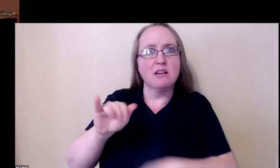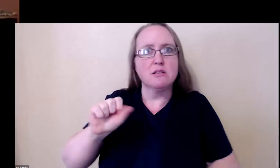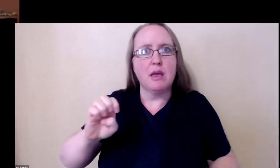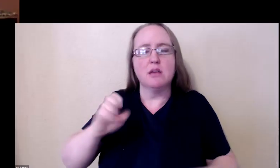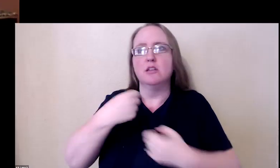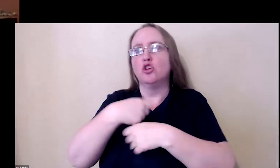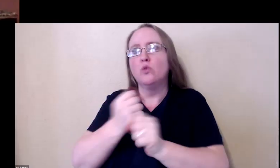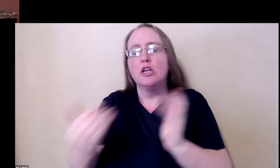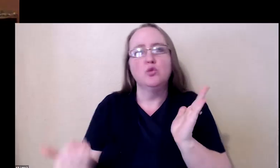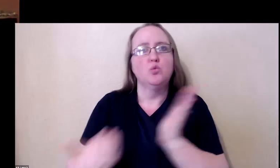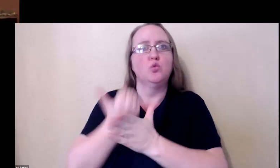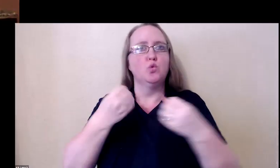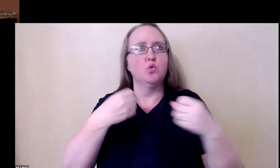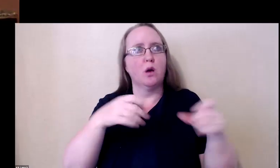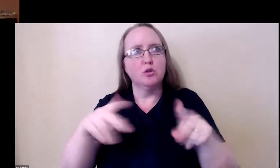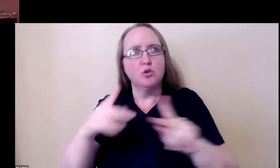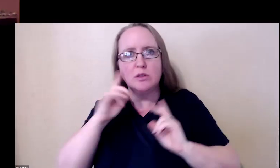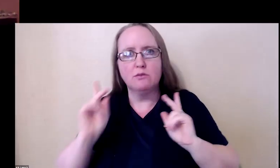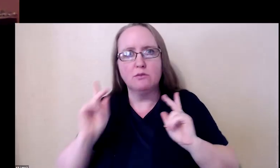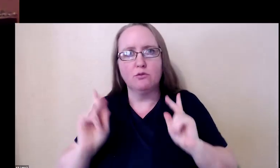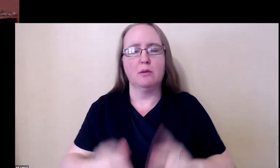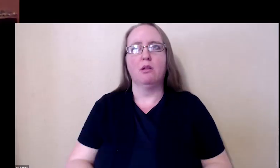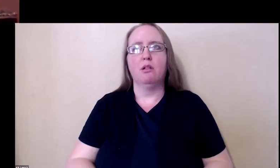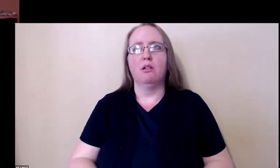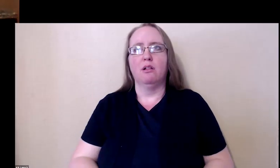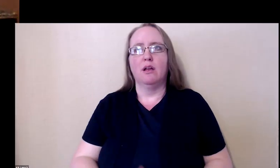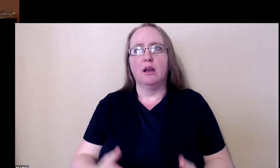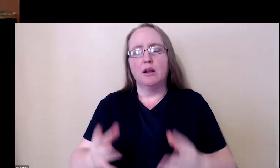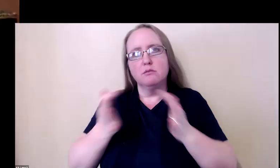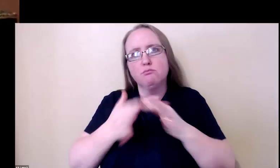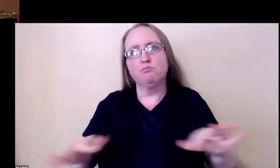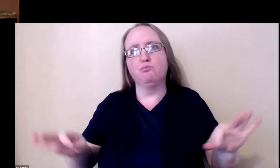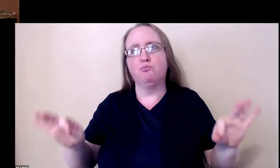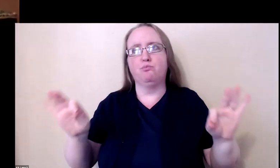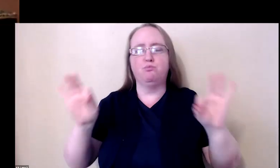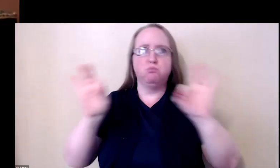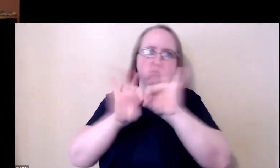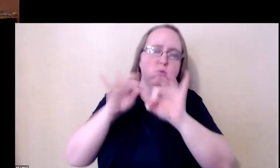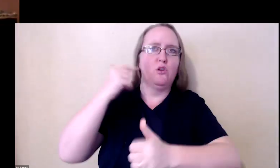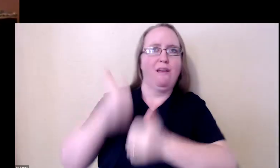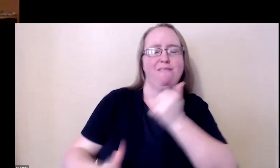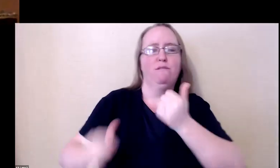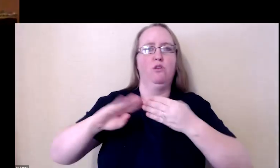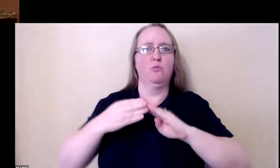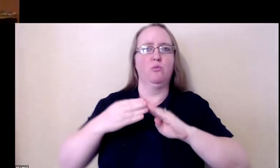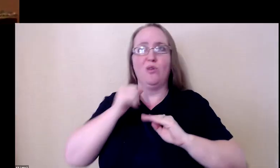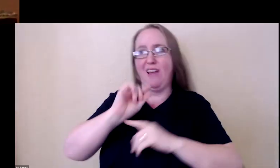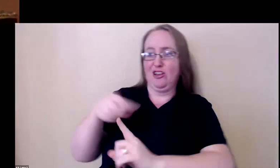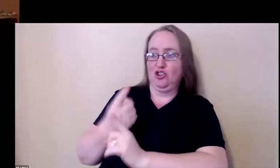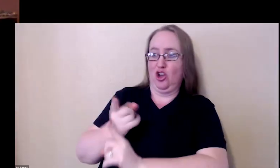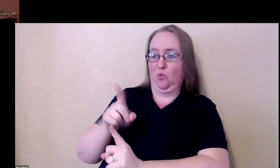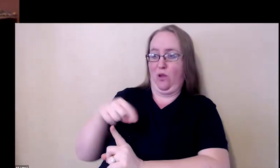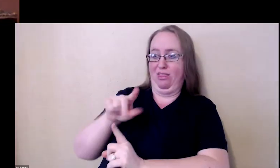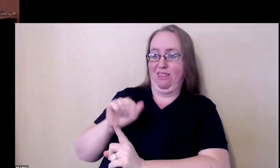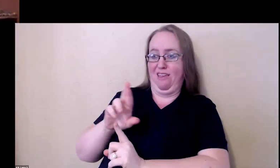new opportunities for people. And it is very important to every community, not just where they are. It's the whole